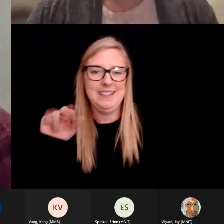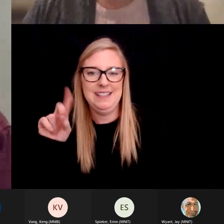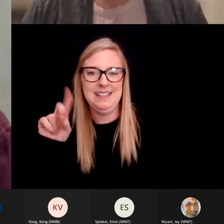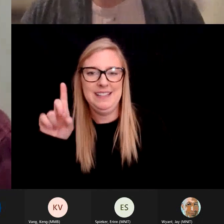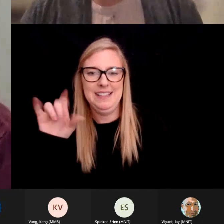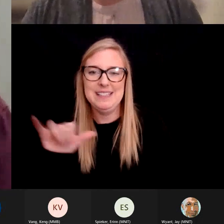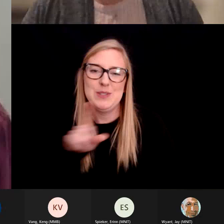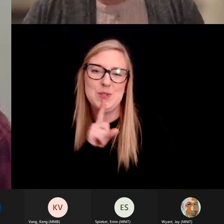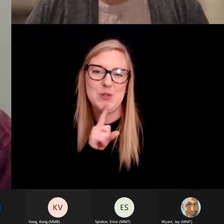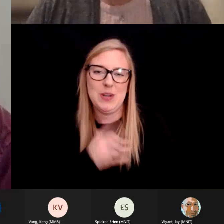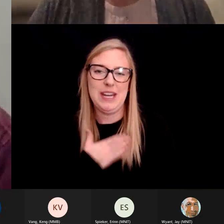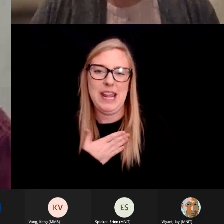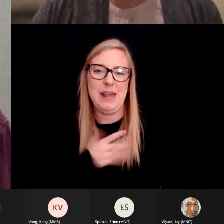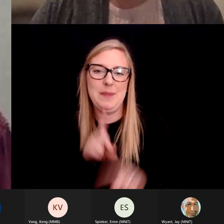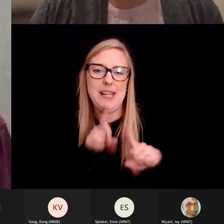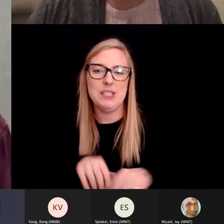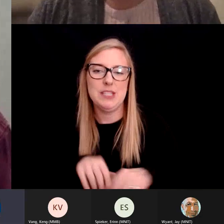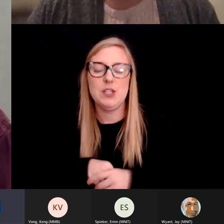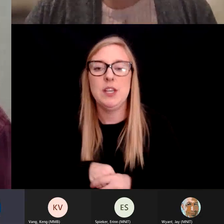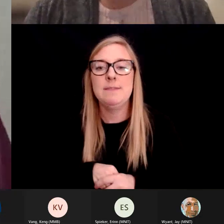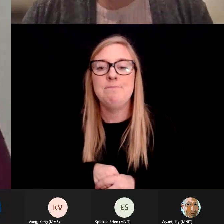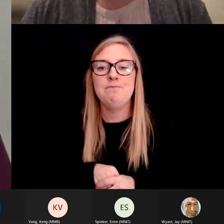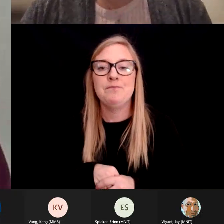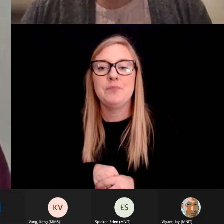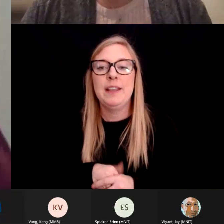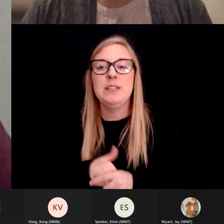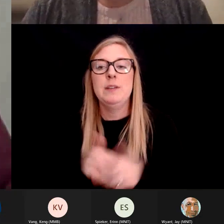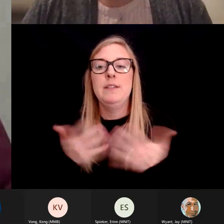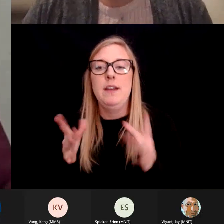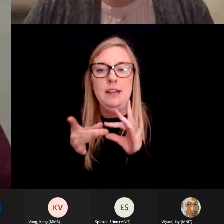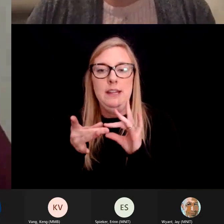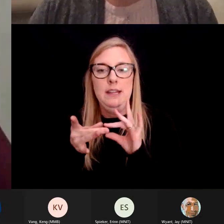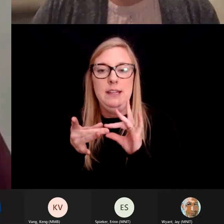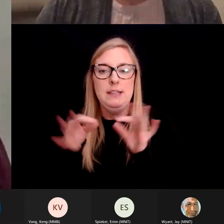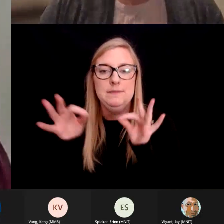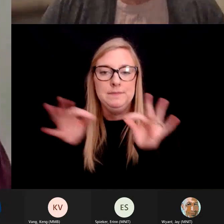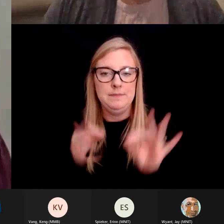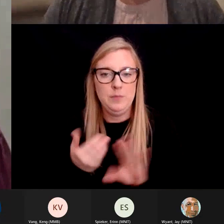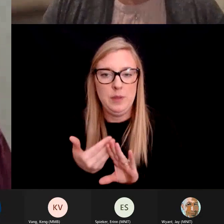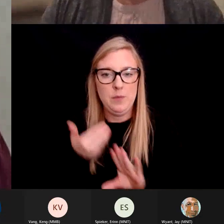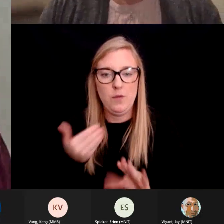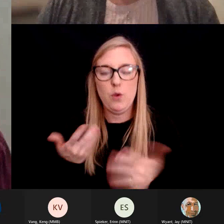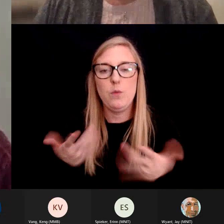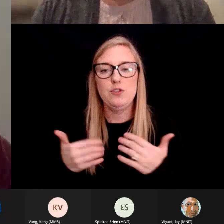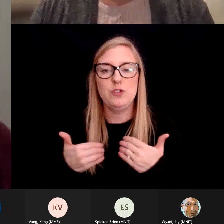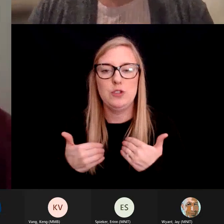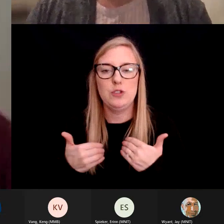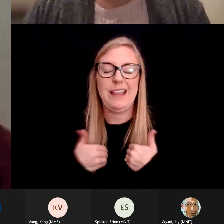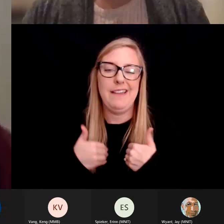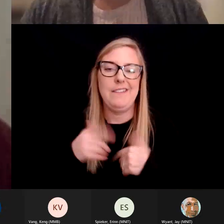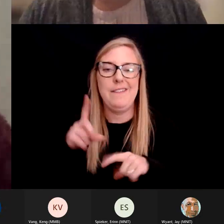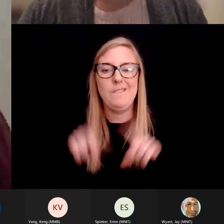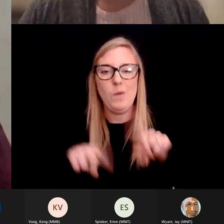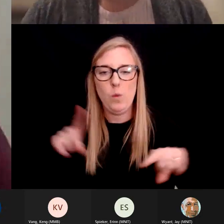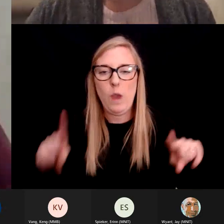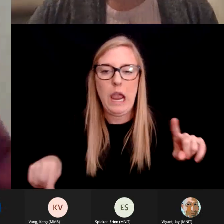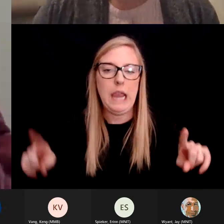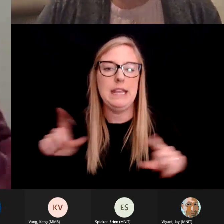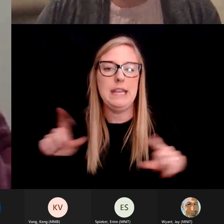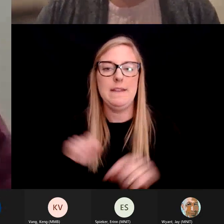this question. So as we alluded to earlier, we have a very varying degree of staffing for